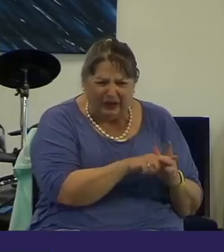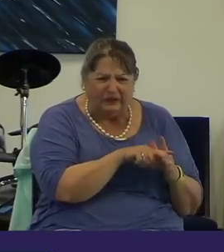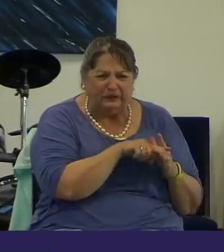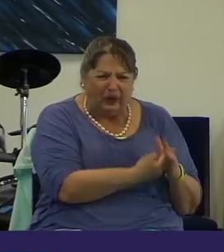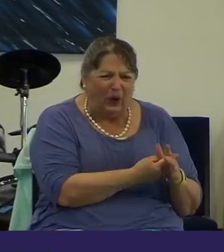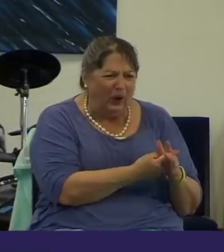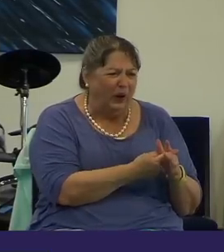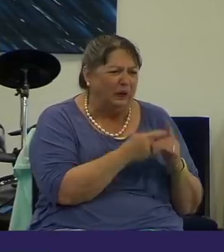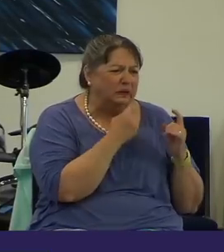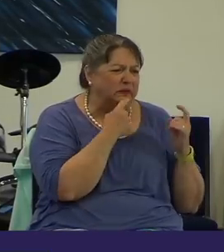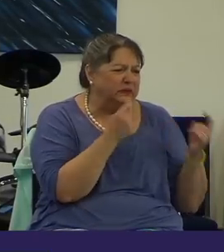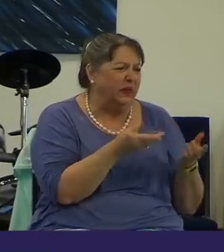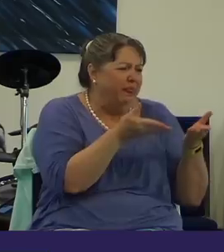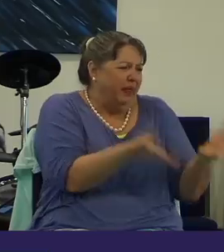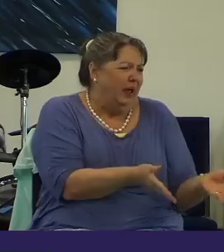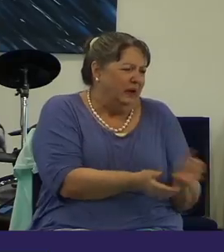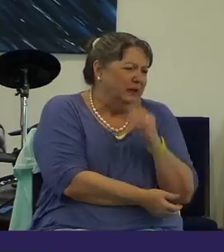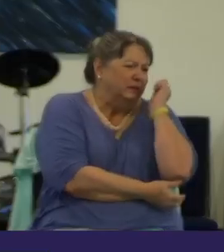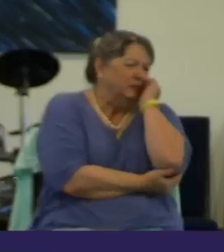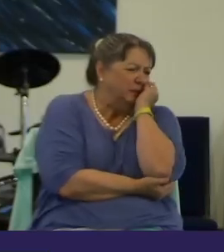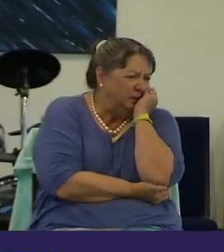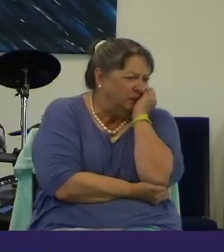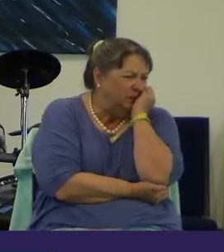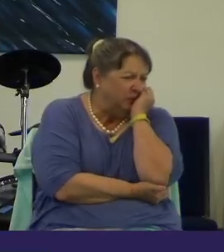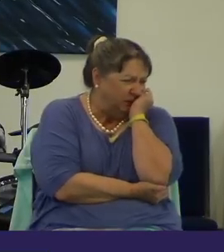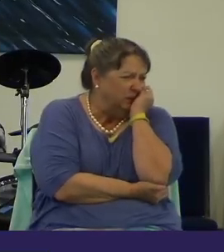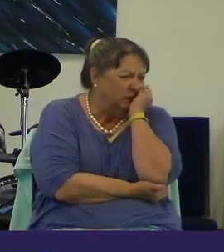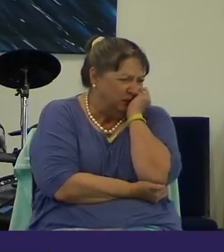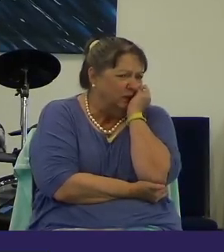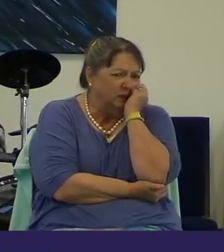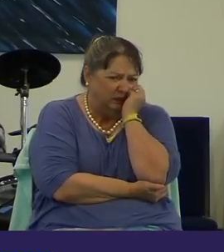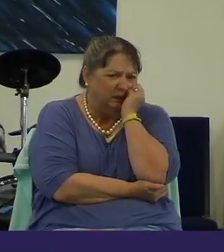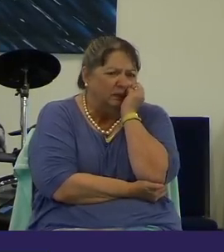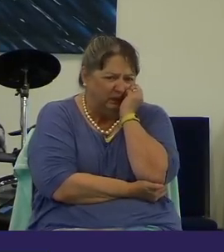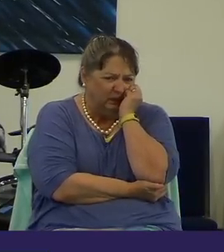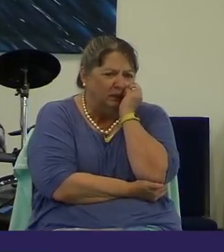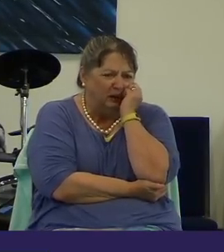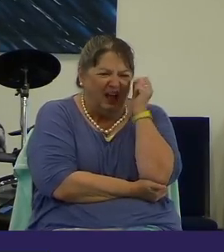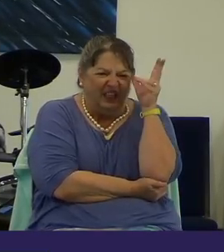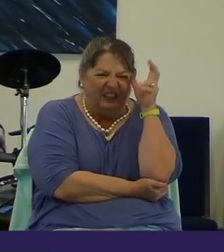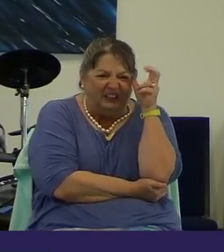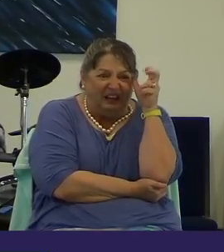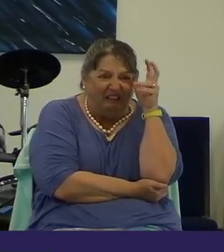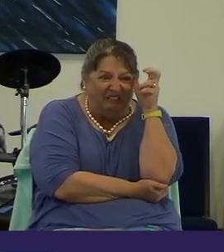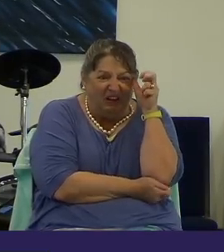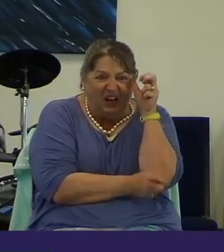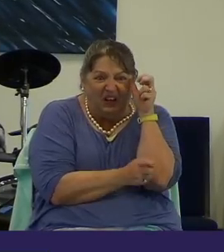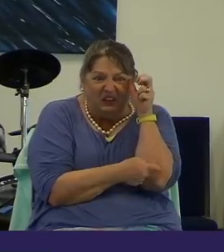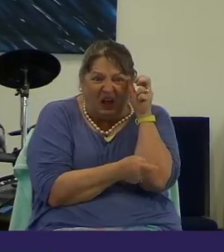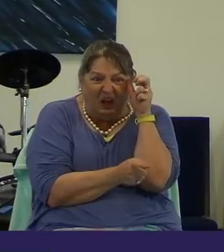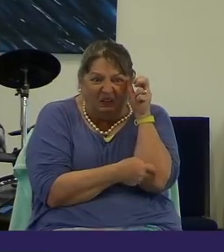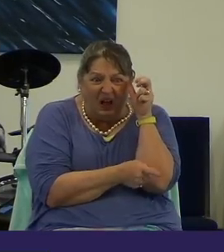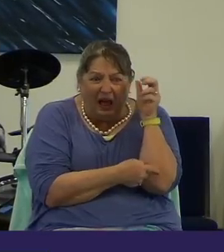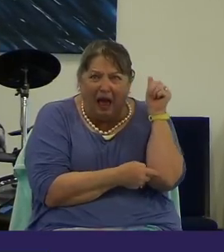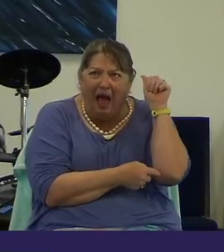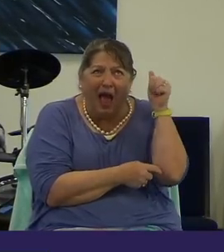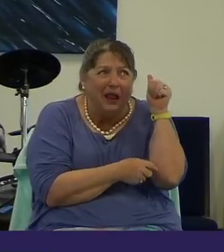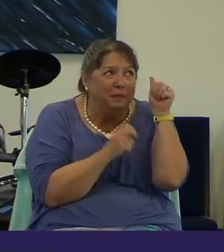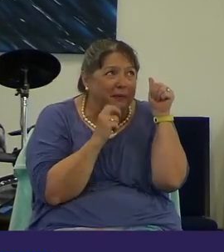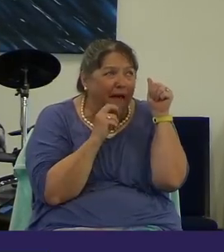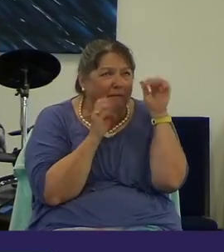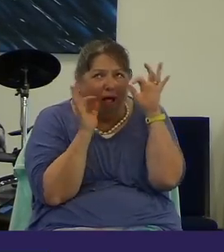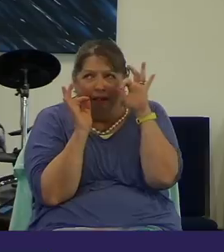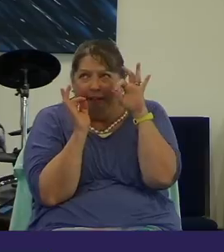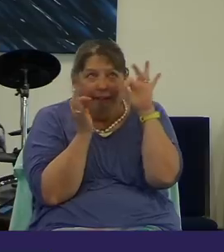sin entered into the world. It was in the Garden of Eden that the devil tempted and Adam and Eve fell to his temptations and